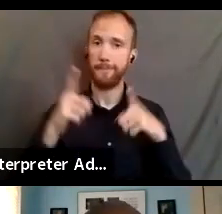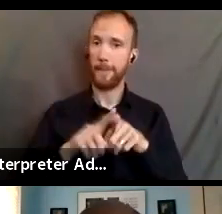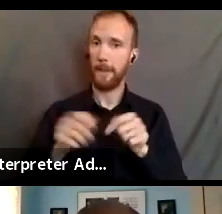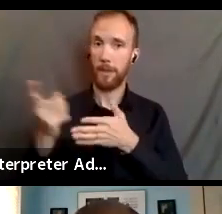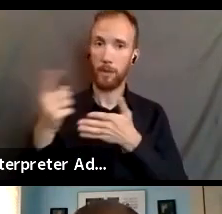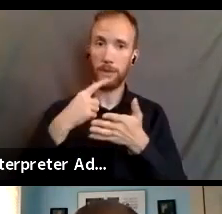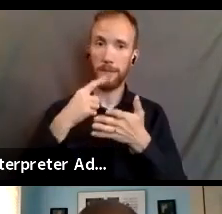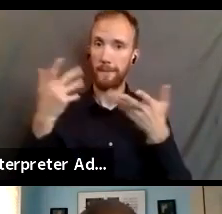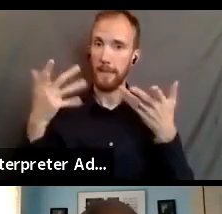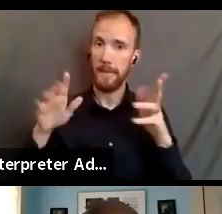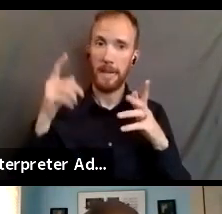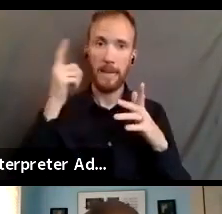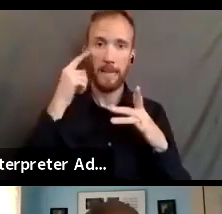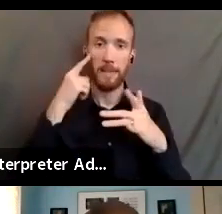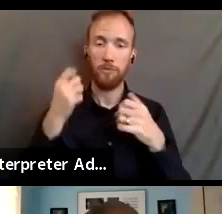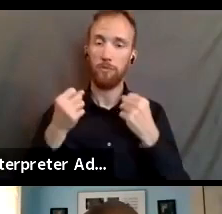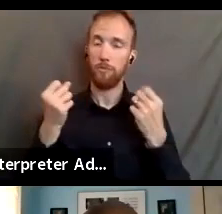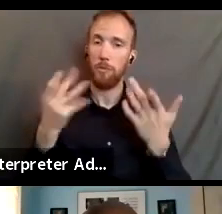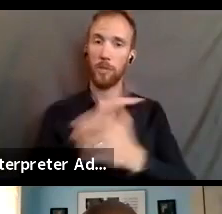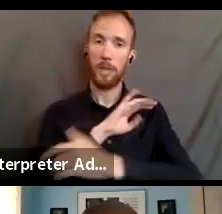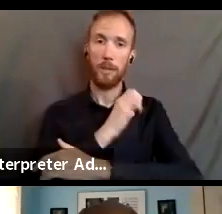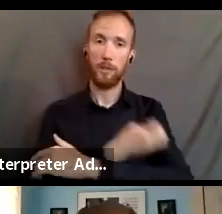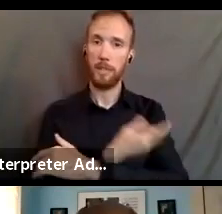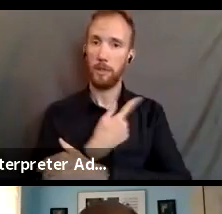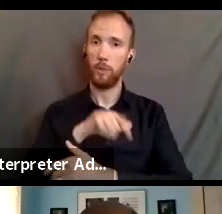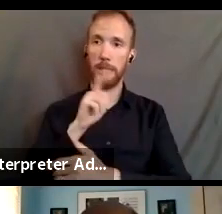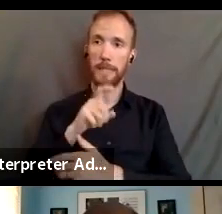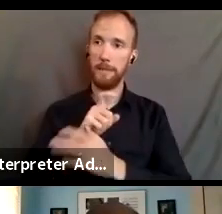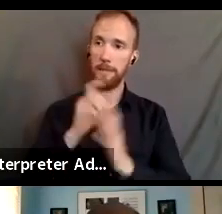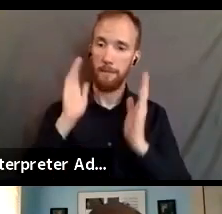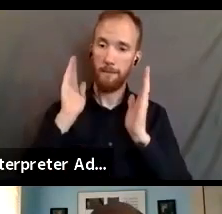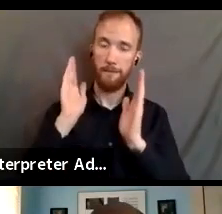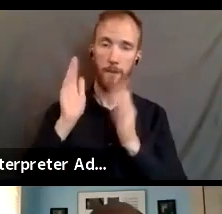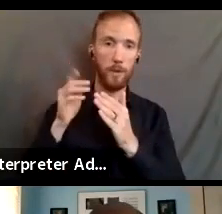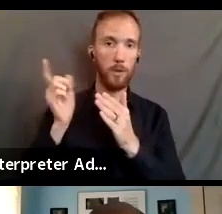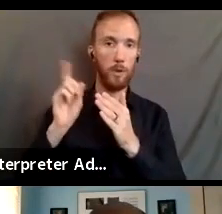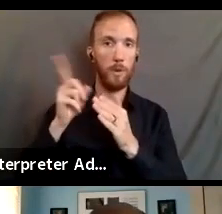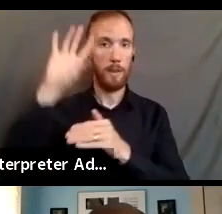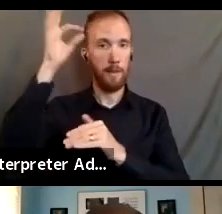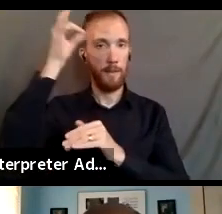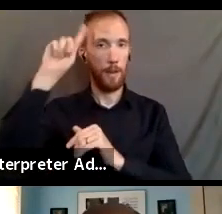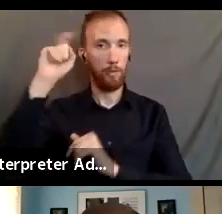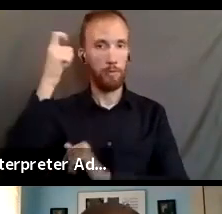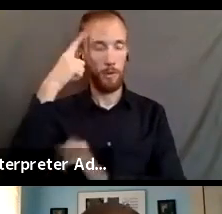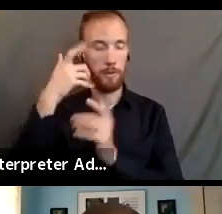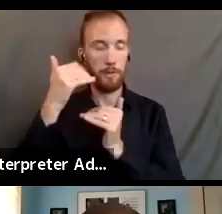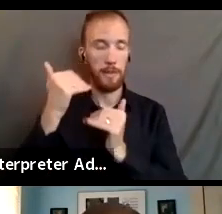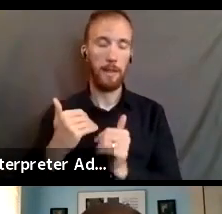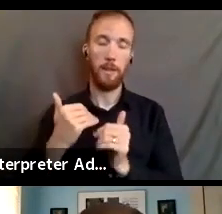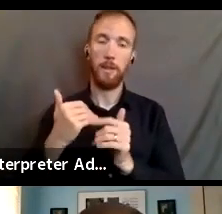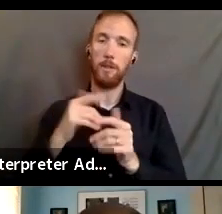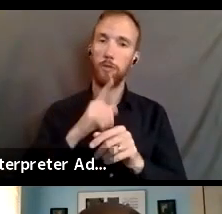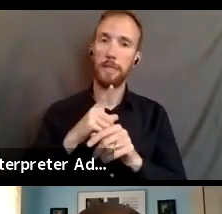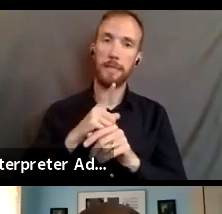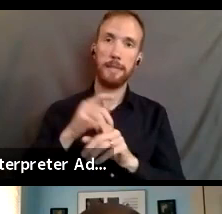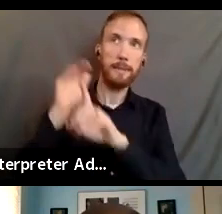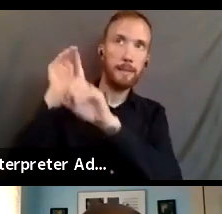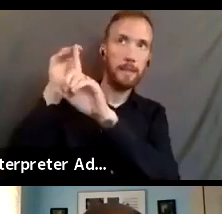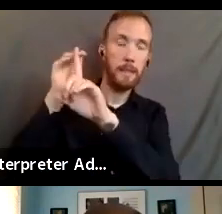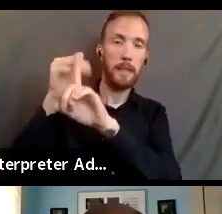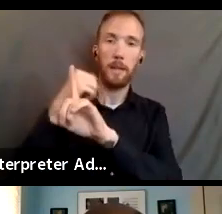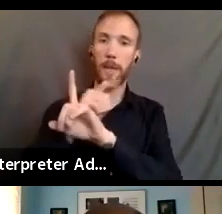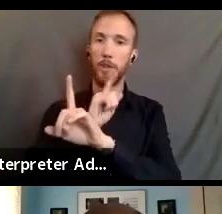energy around advocacy certainly right now needs to be directed at the federal government to make sure it's not just us right in